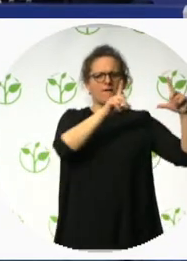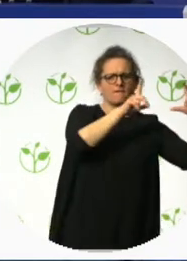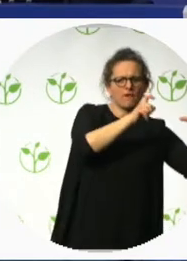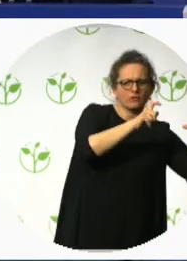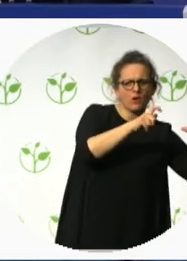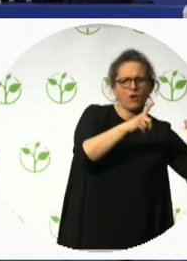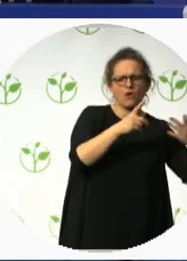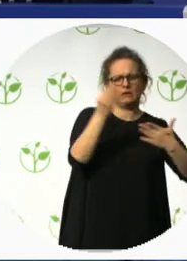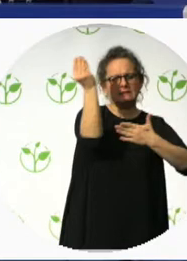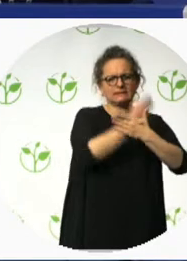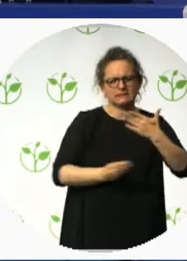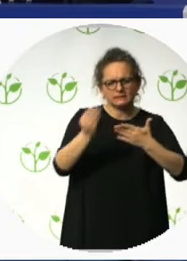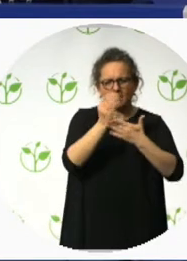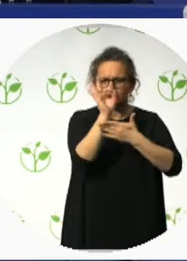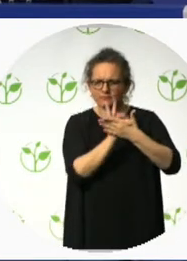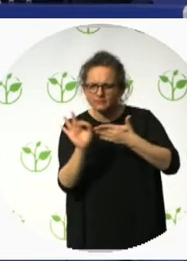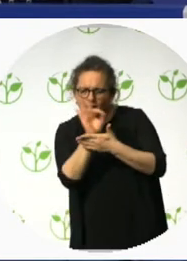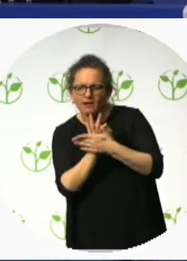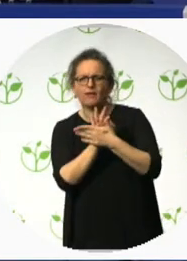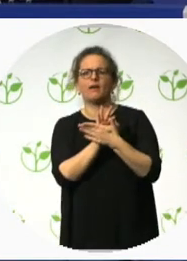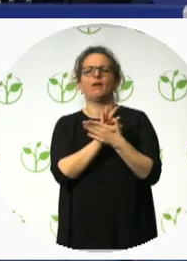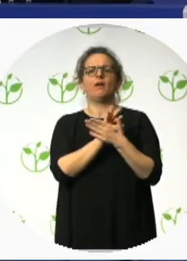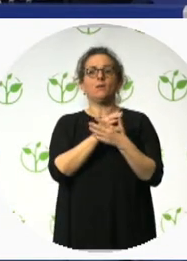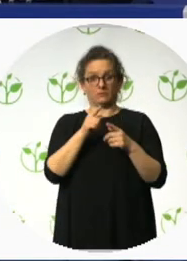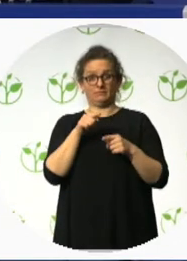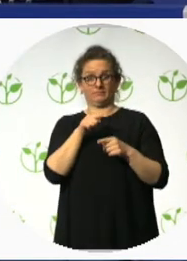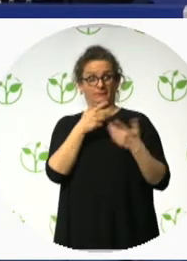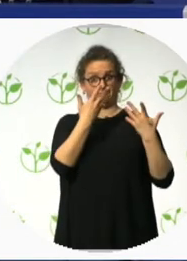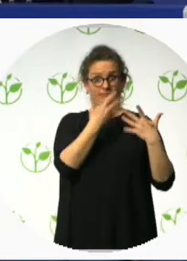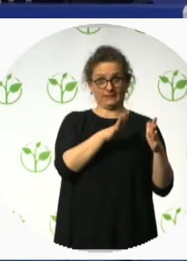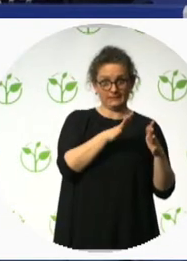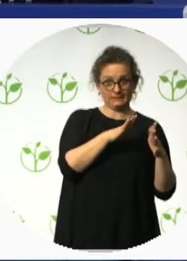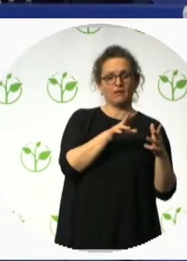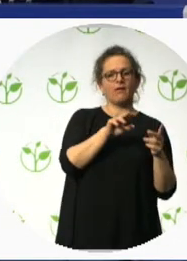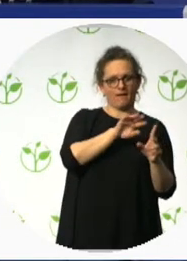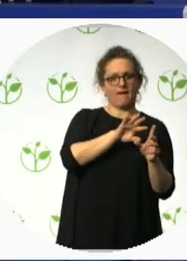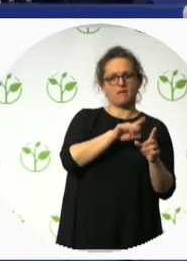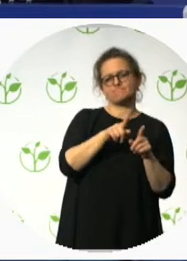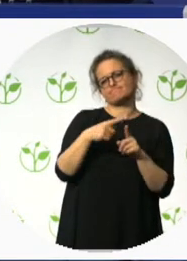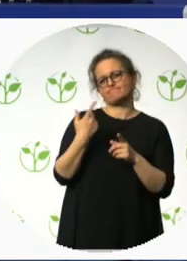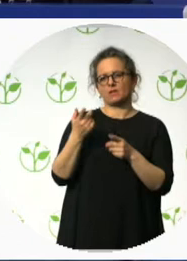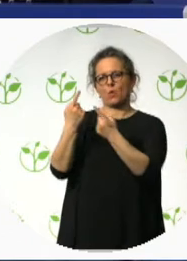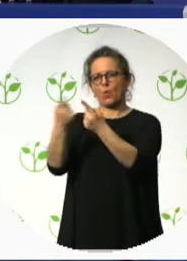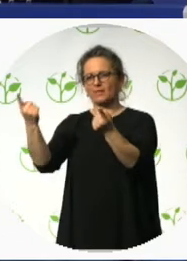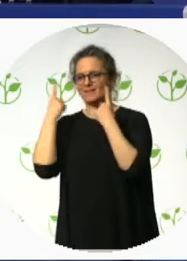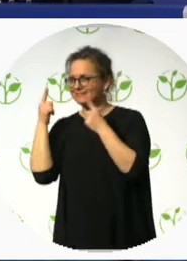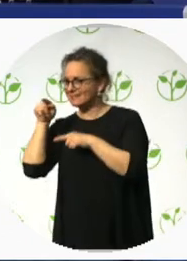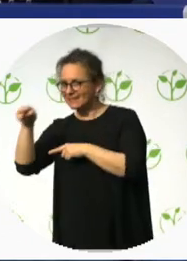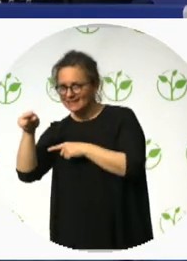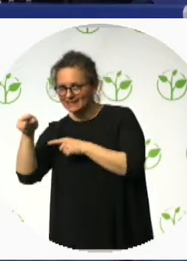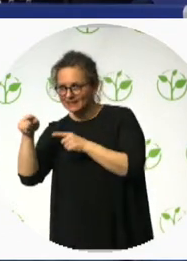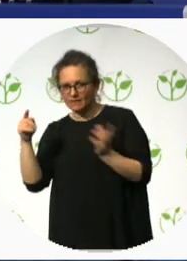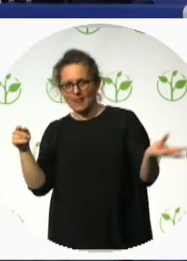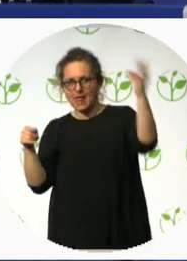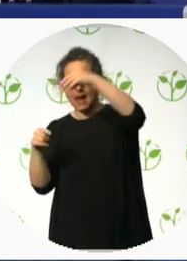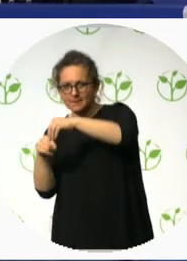and dictionaries back to the Asian countries. And the most important thing is that the whole process is done by our deaf